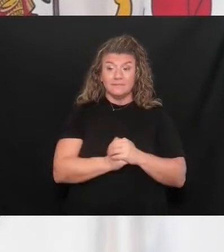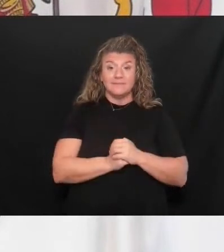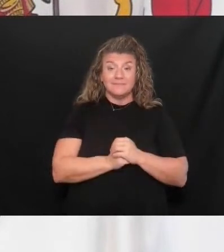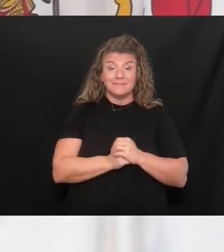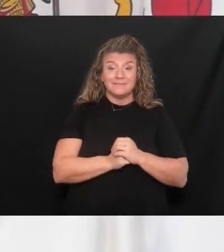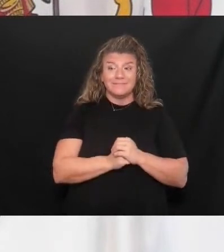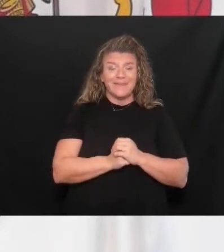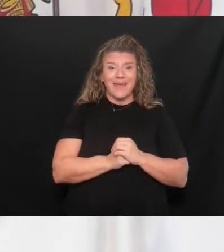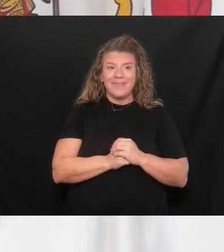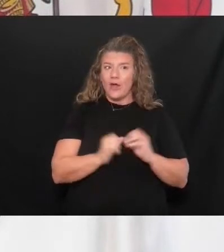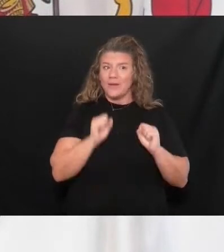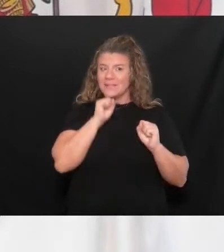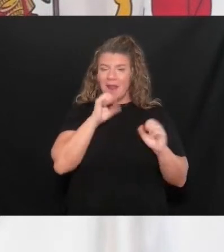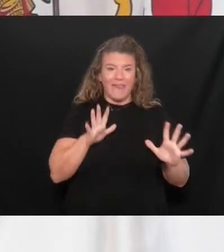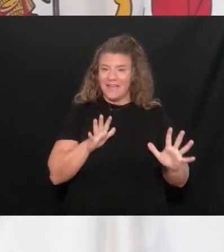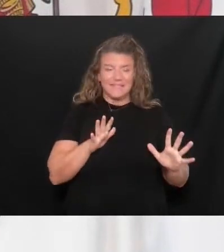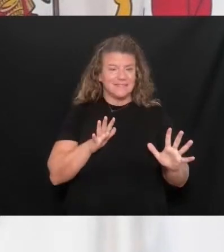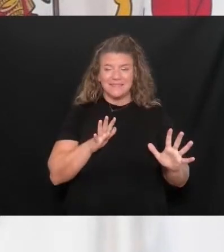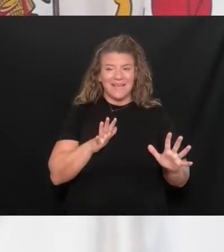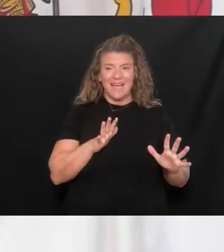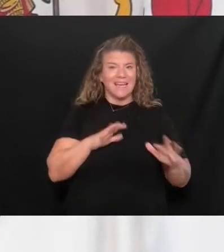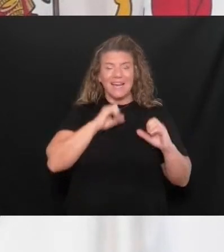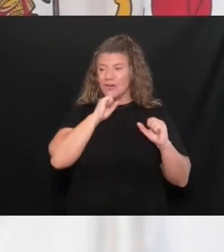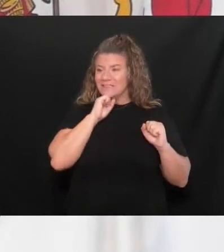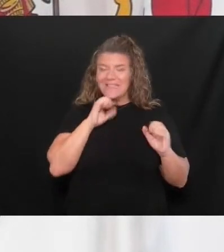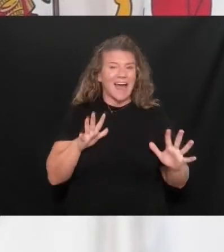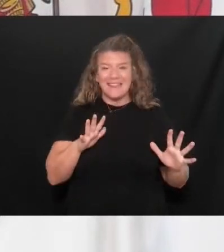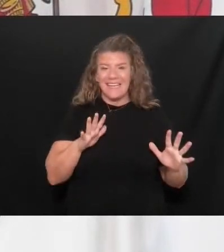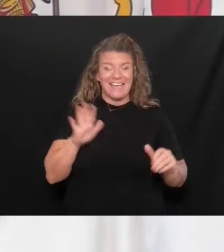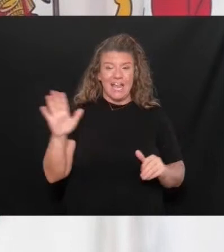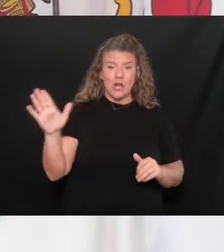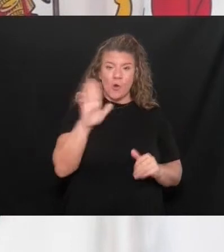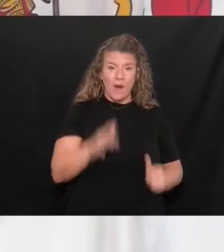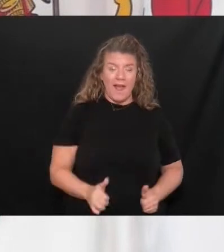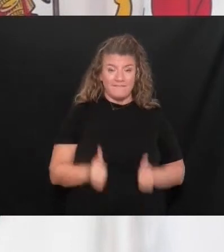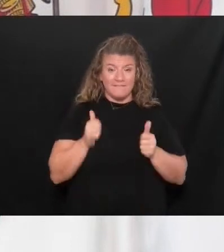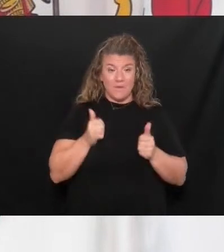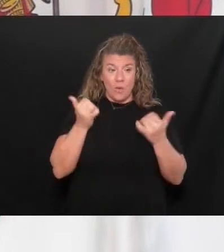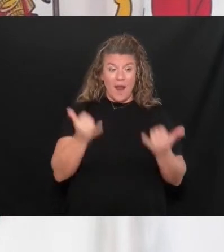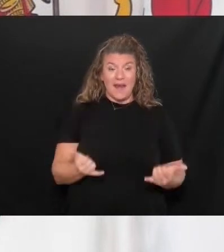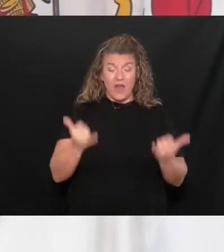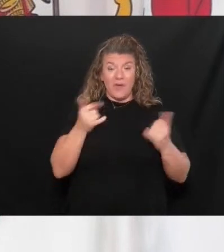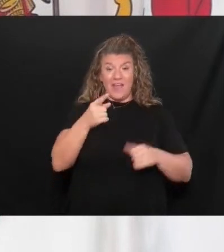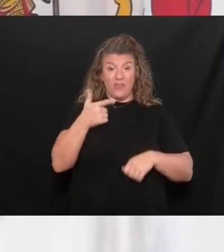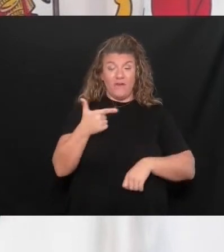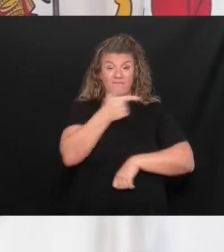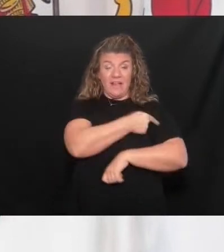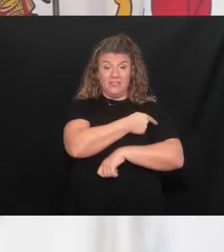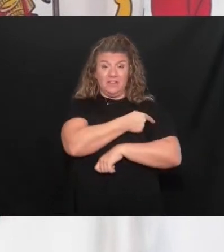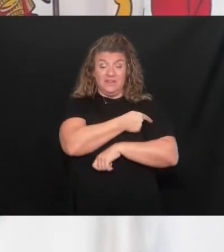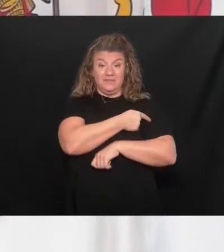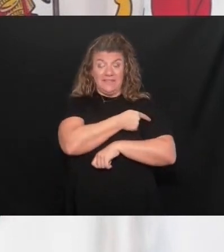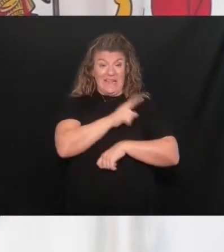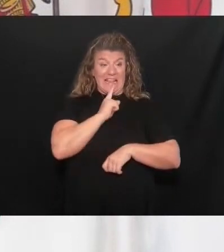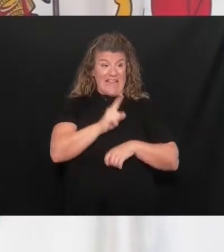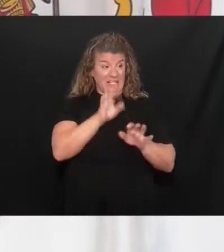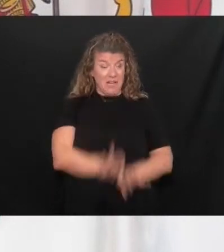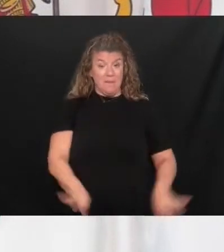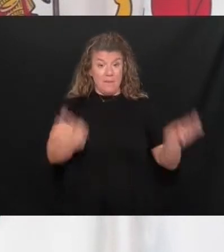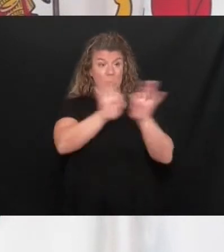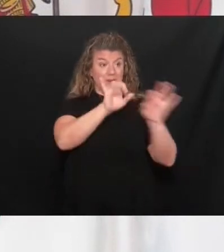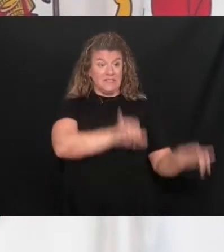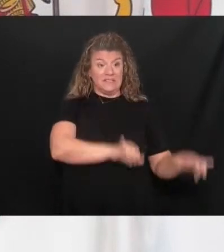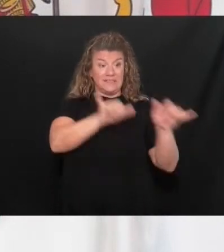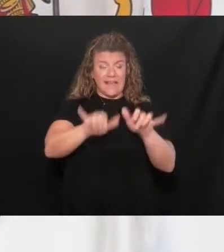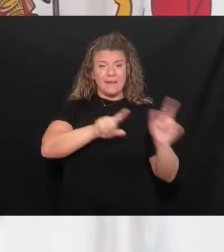There is nothing in your life right now, if you're not vaccinated, as important as